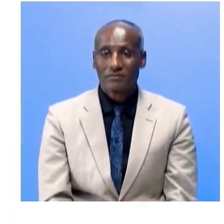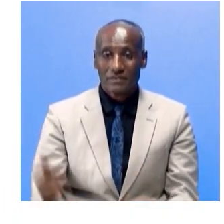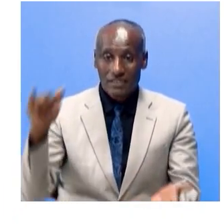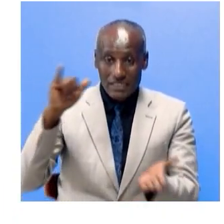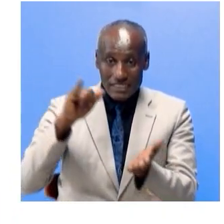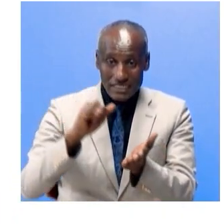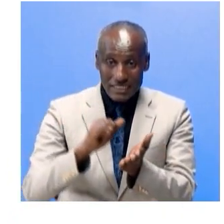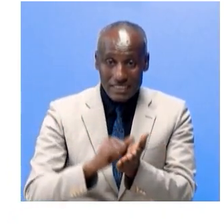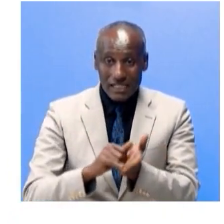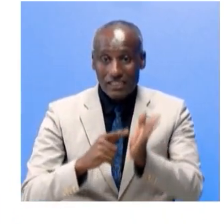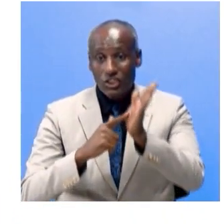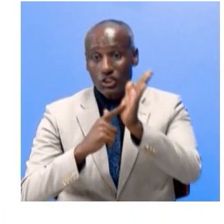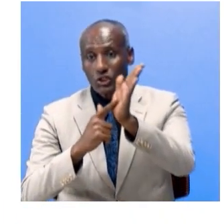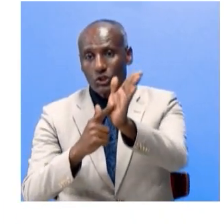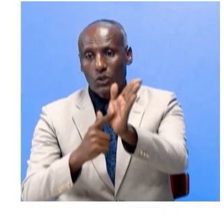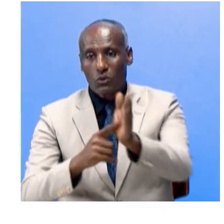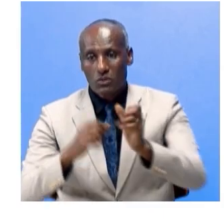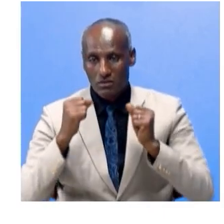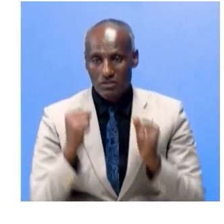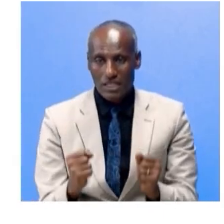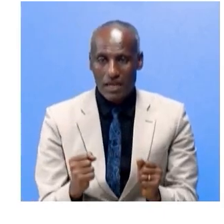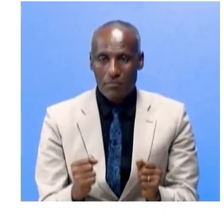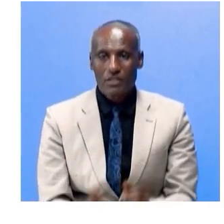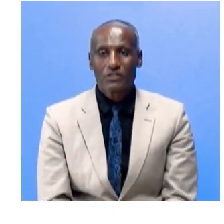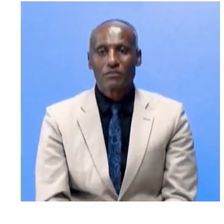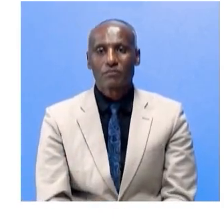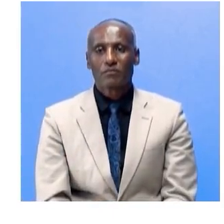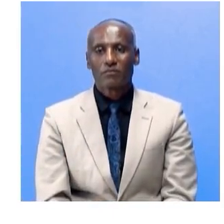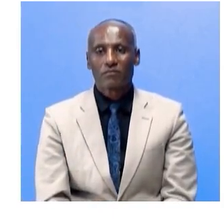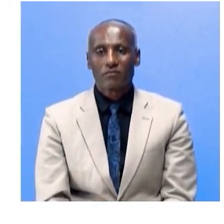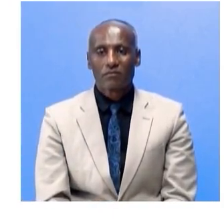that shows ability. That shows